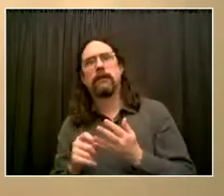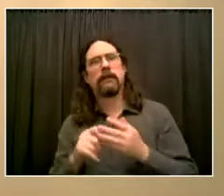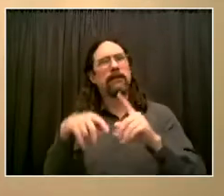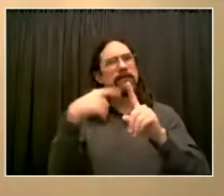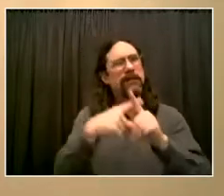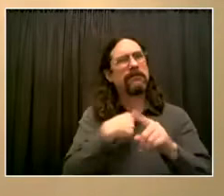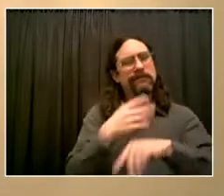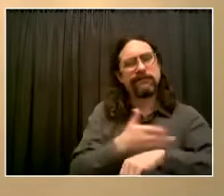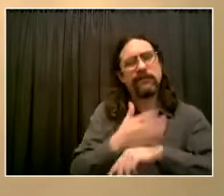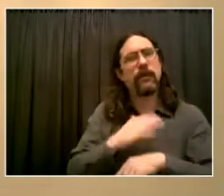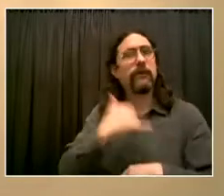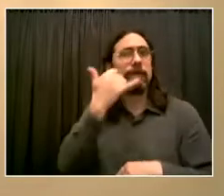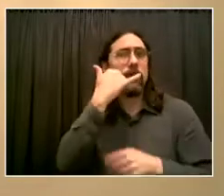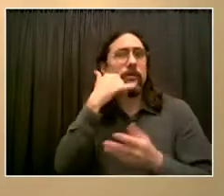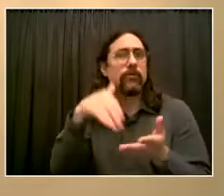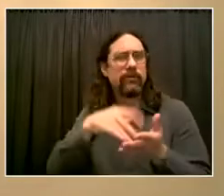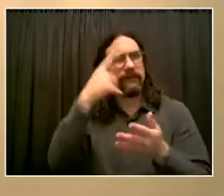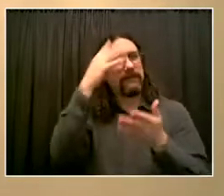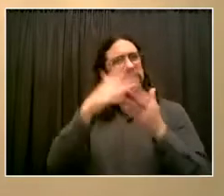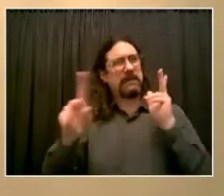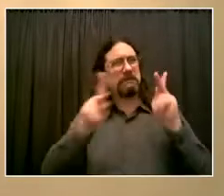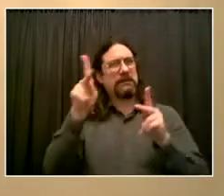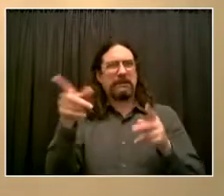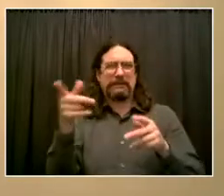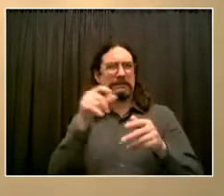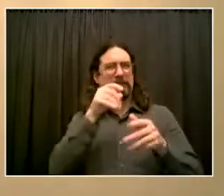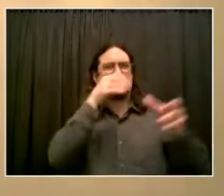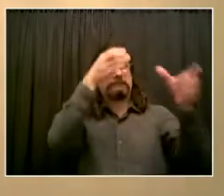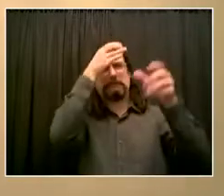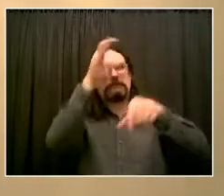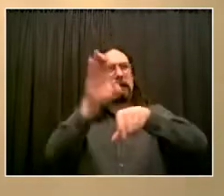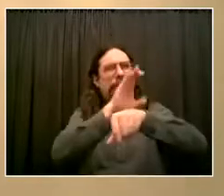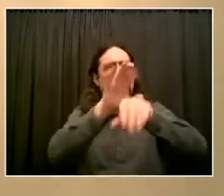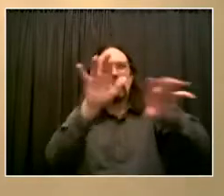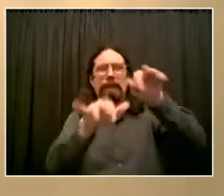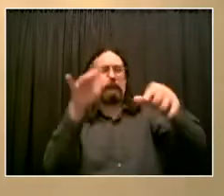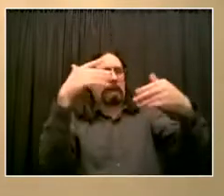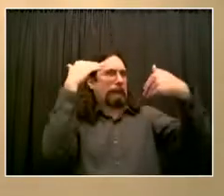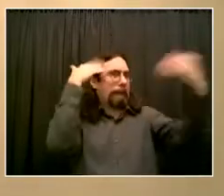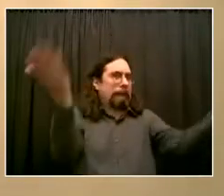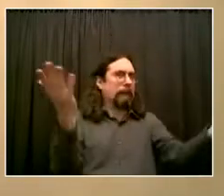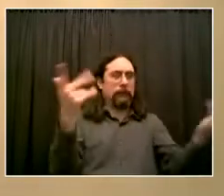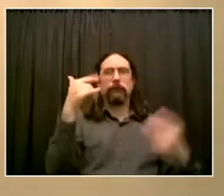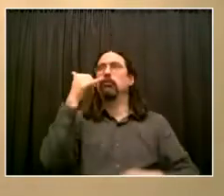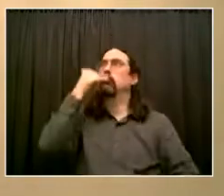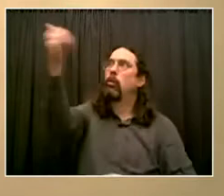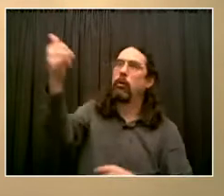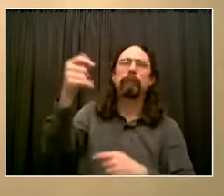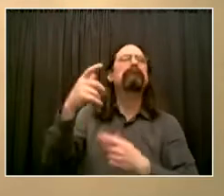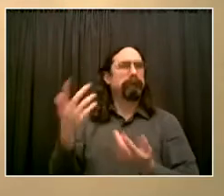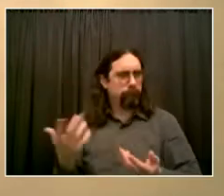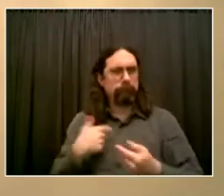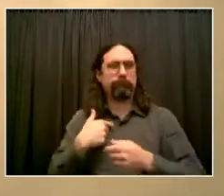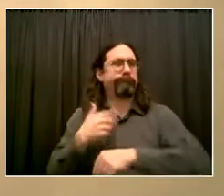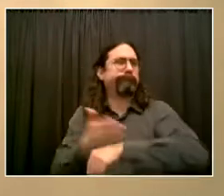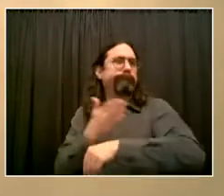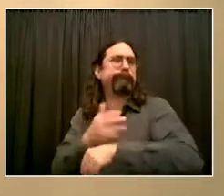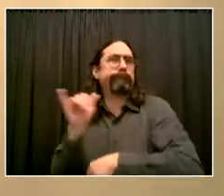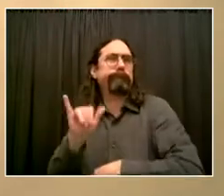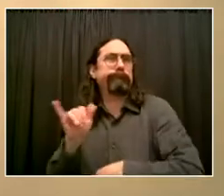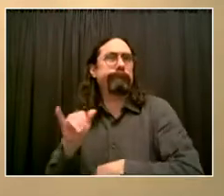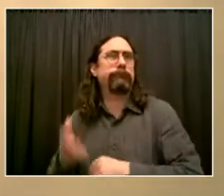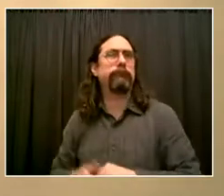877-VAX4NYC, is another really important part of it. We continue to bring on more providers onto the